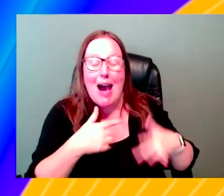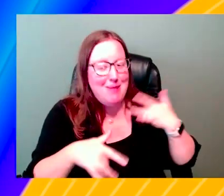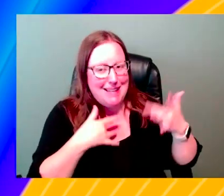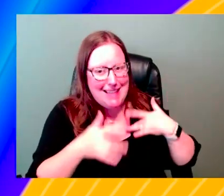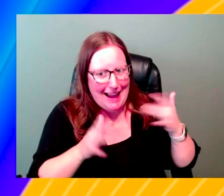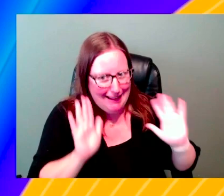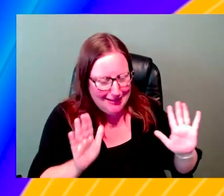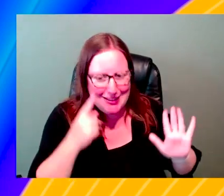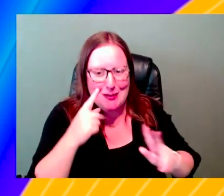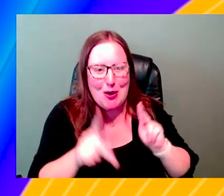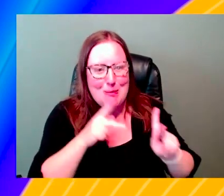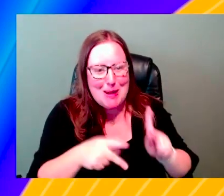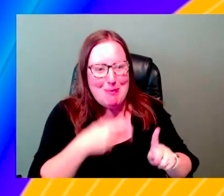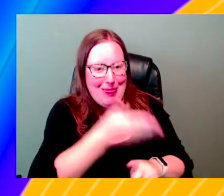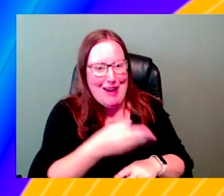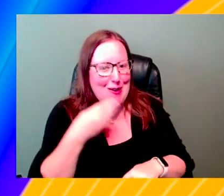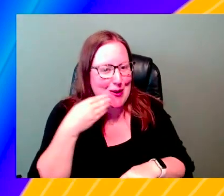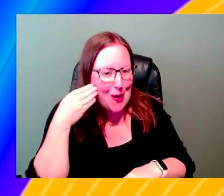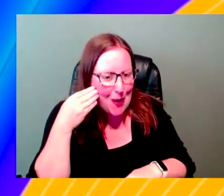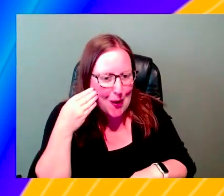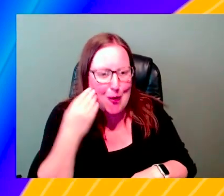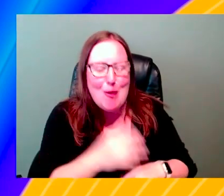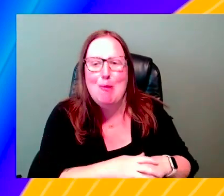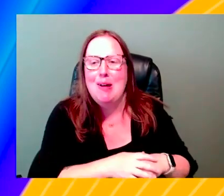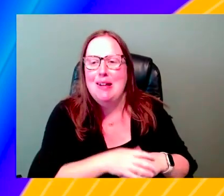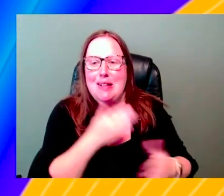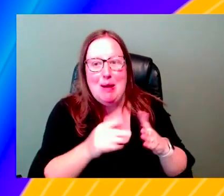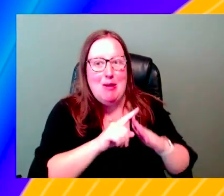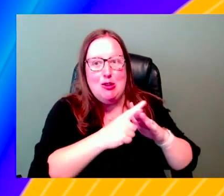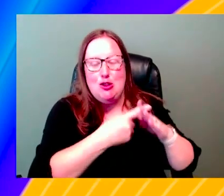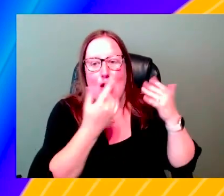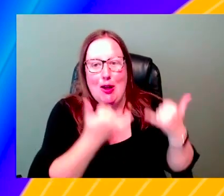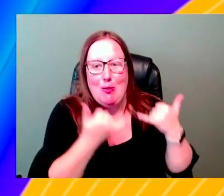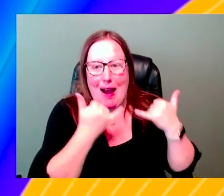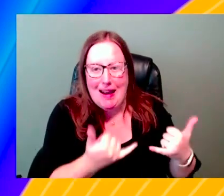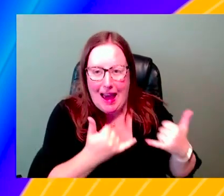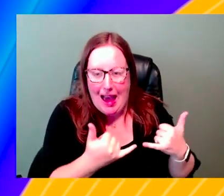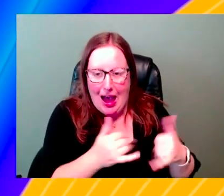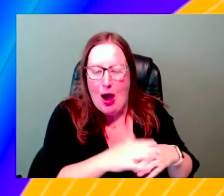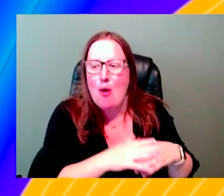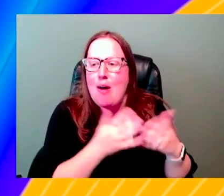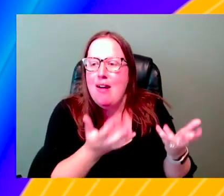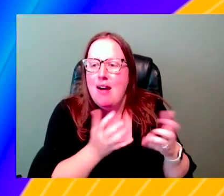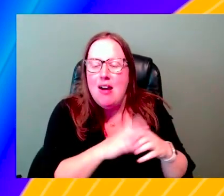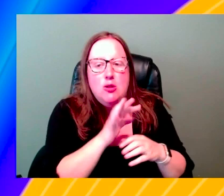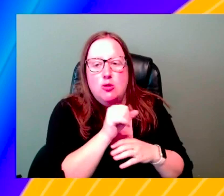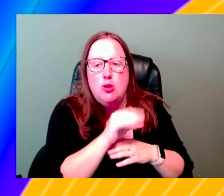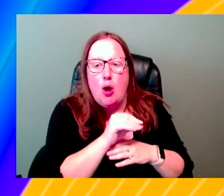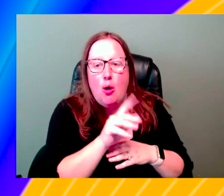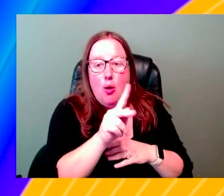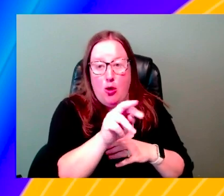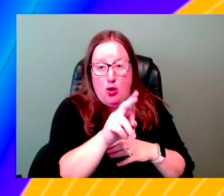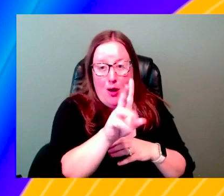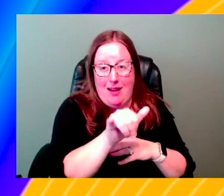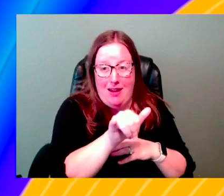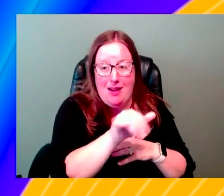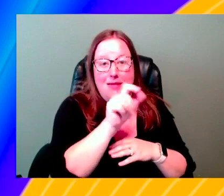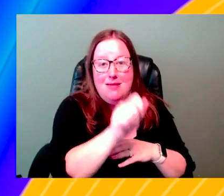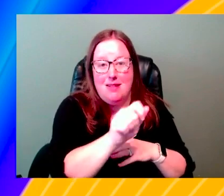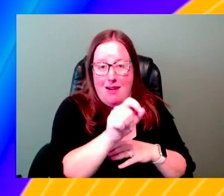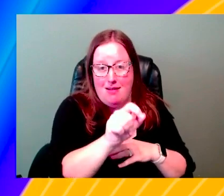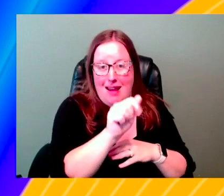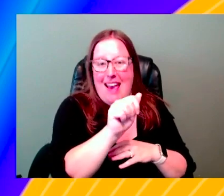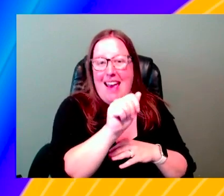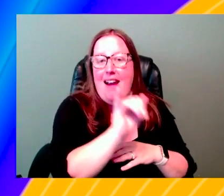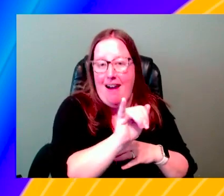who are at home who are probably getting started right now, drawing something. So Krikey.ai, that's where people should be able to go.